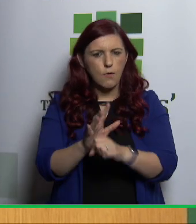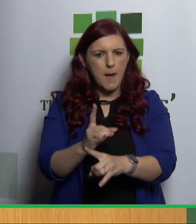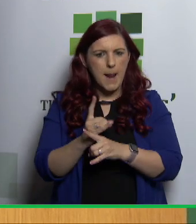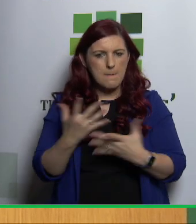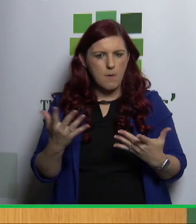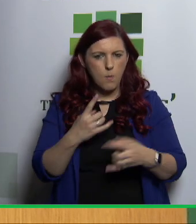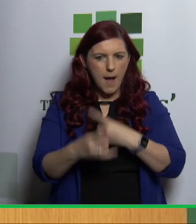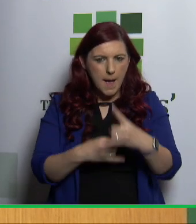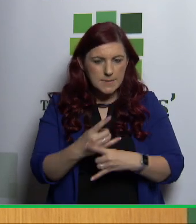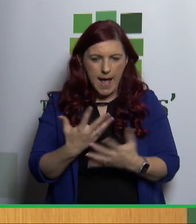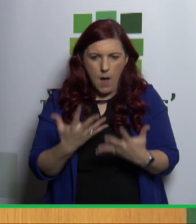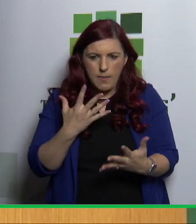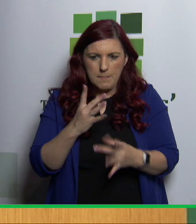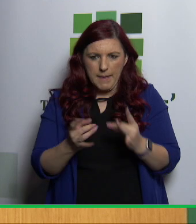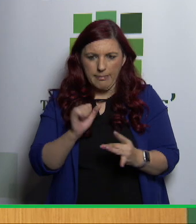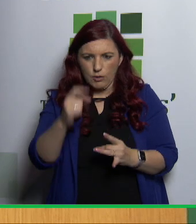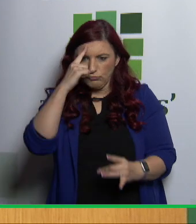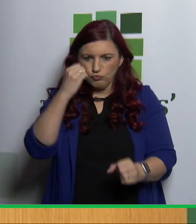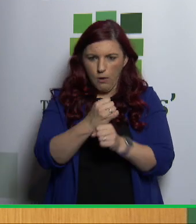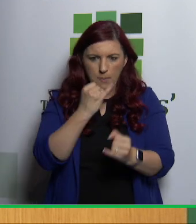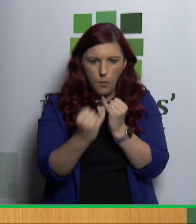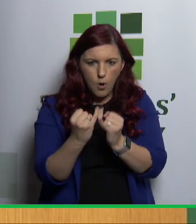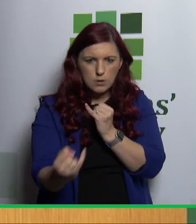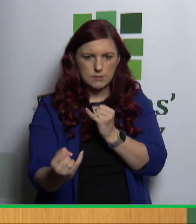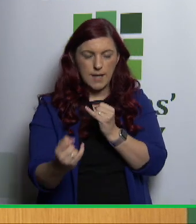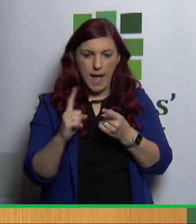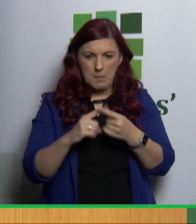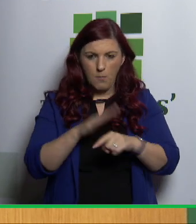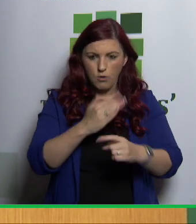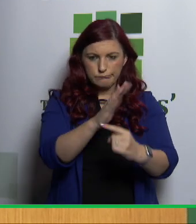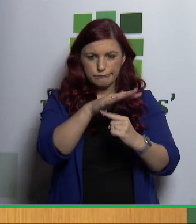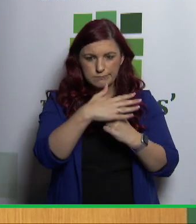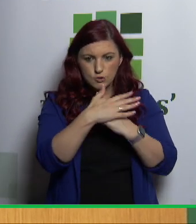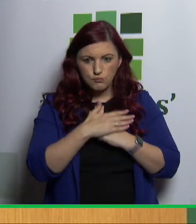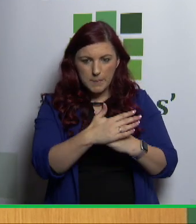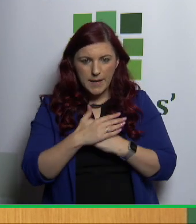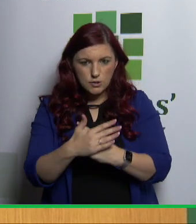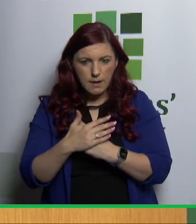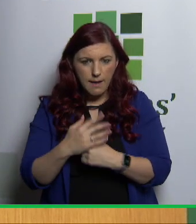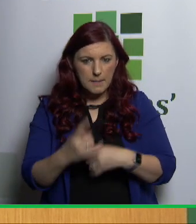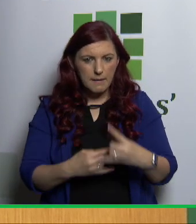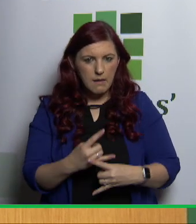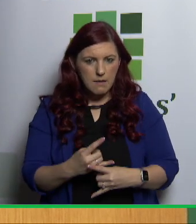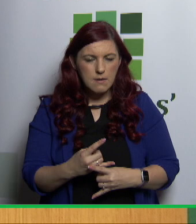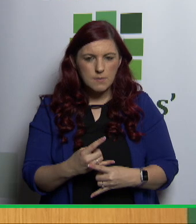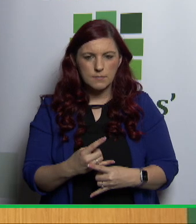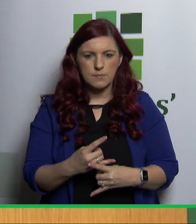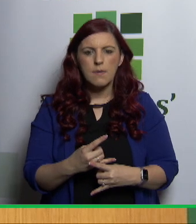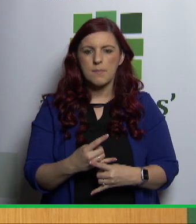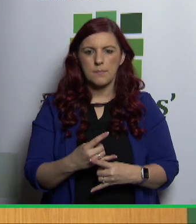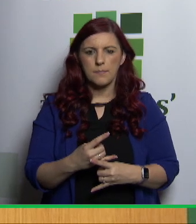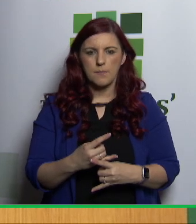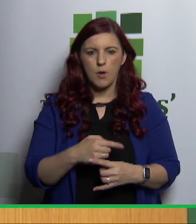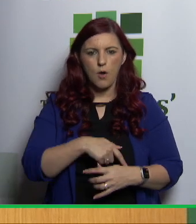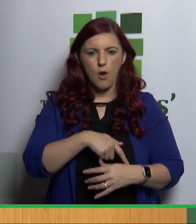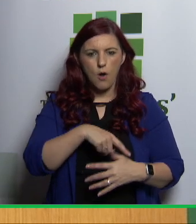further stigma, further traumatisation and further discrimination in many cases. The reason we need to do all of this today,